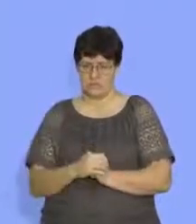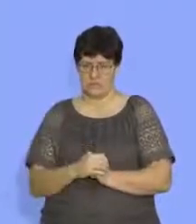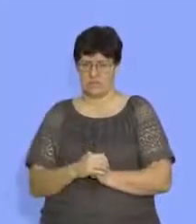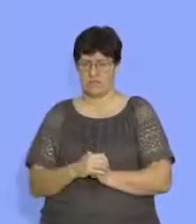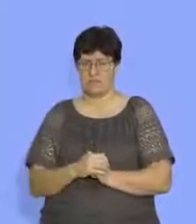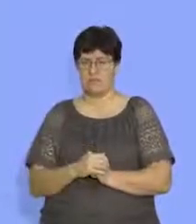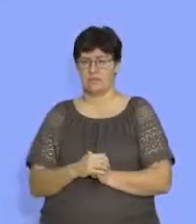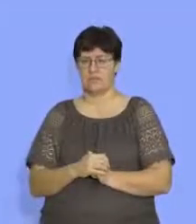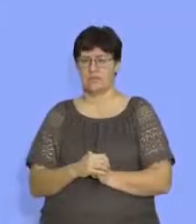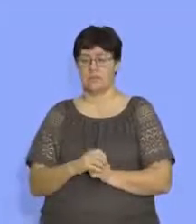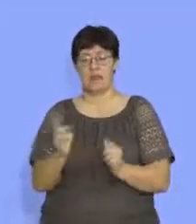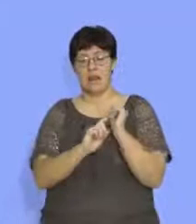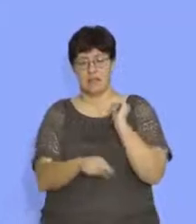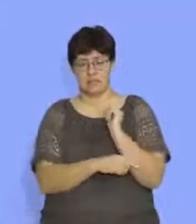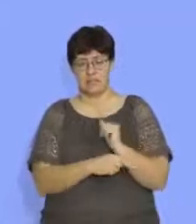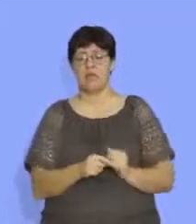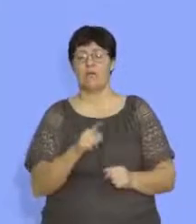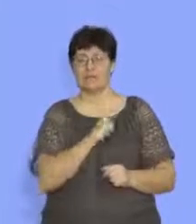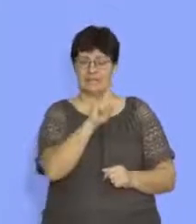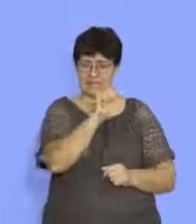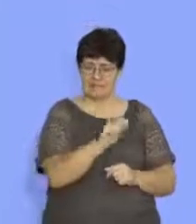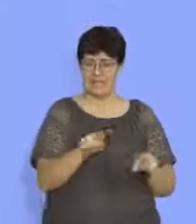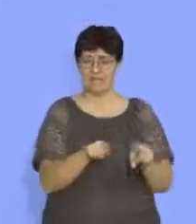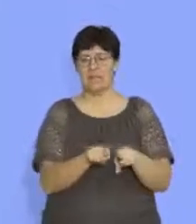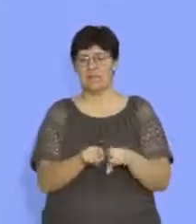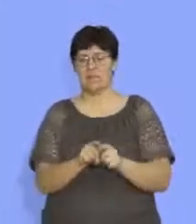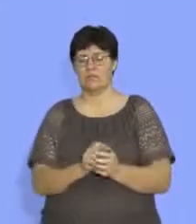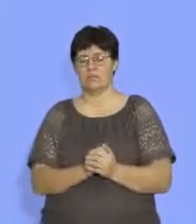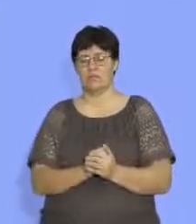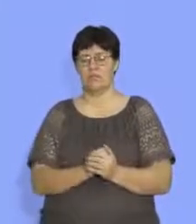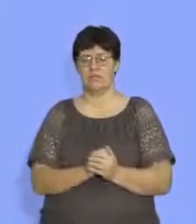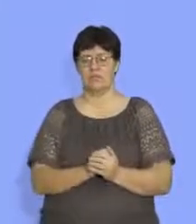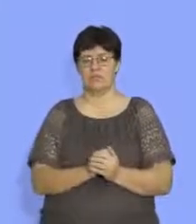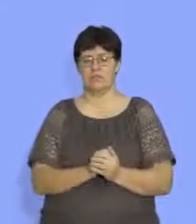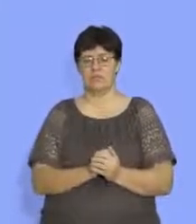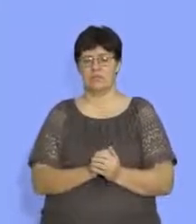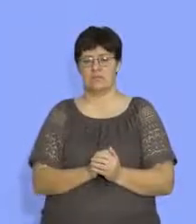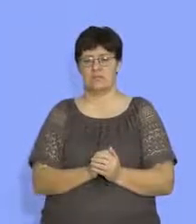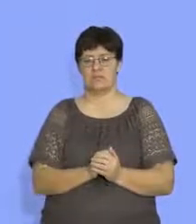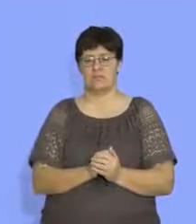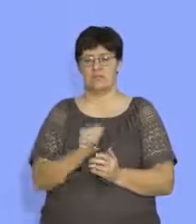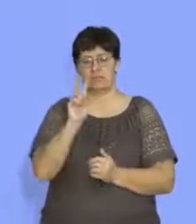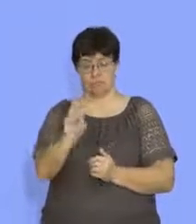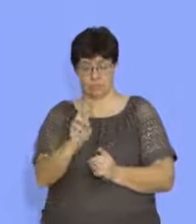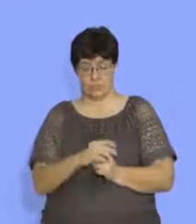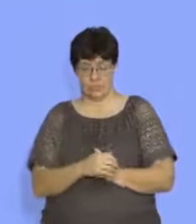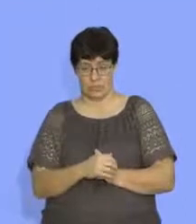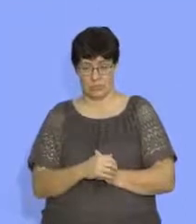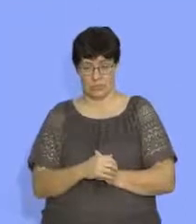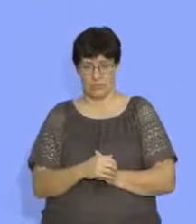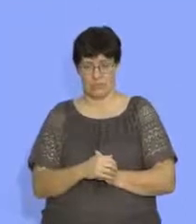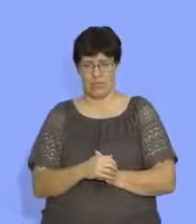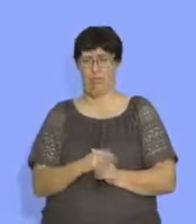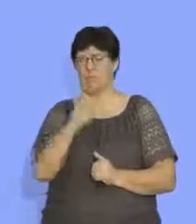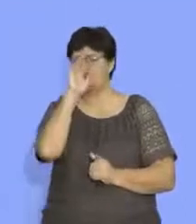to 1,200. And then lastly, I will know that my T will be equals to